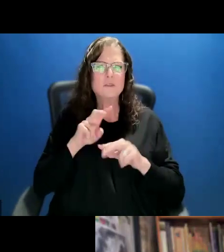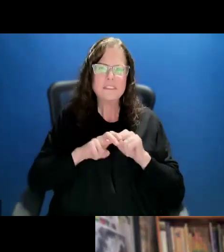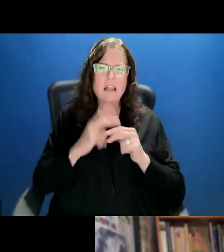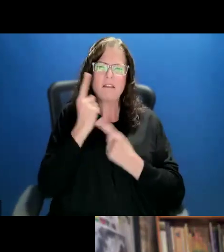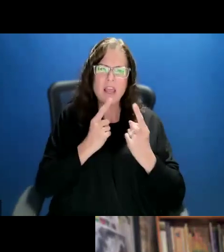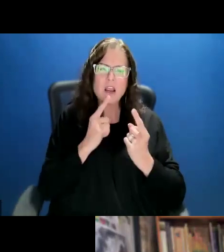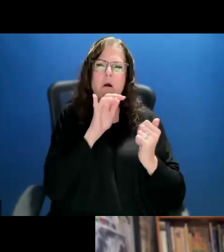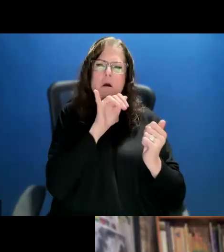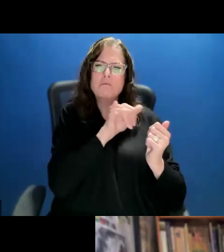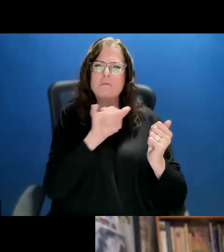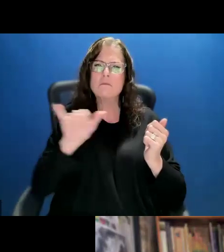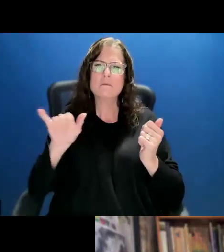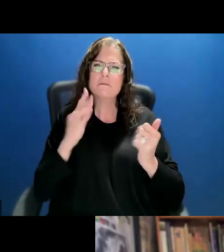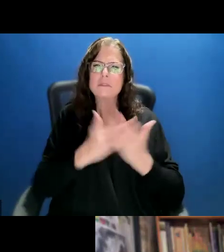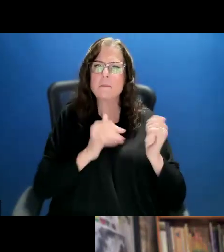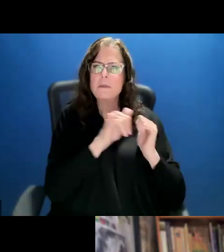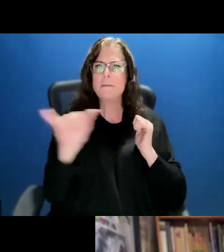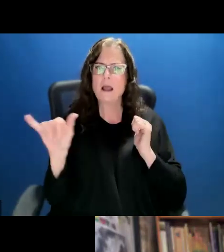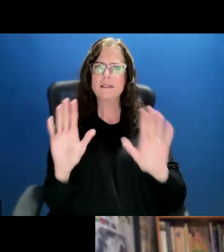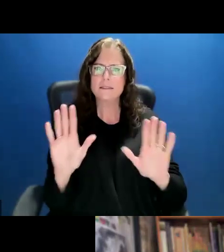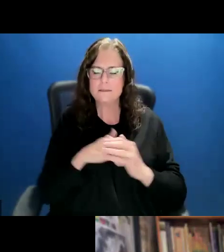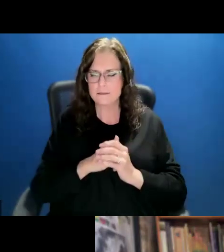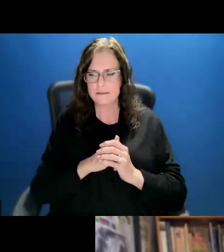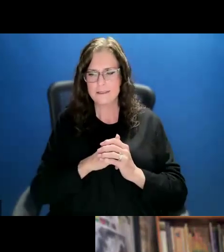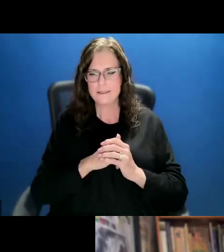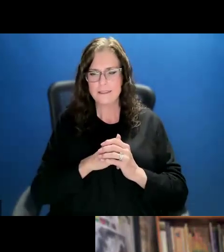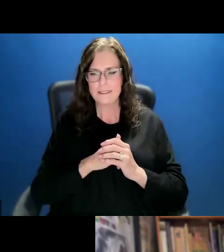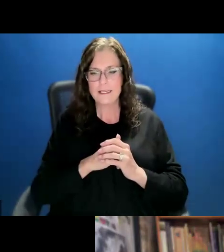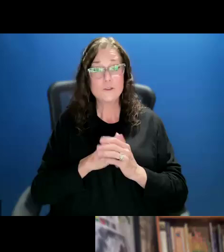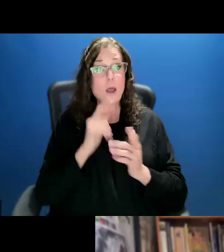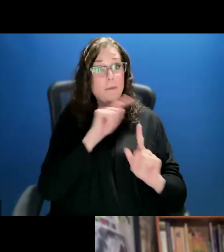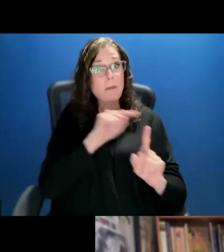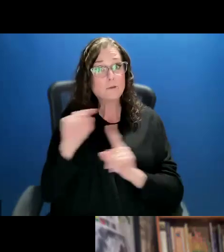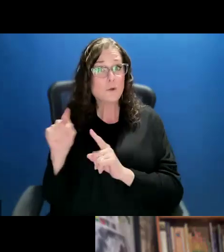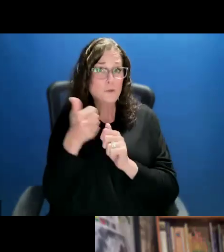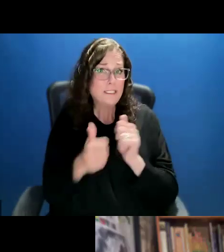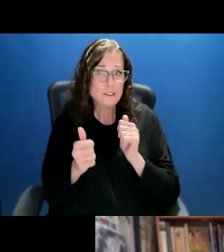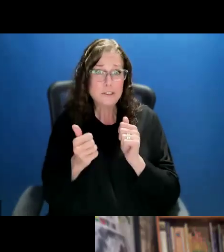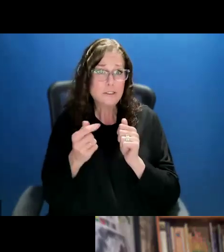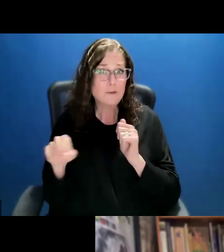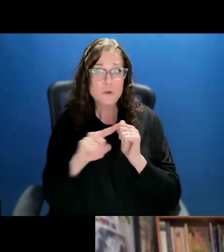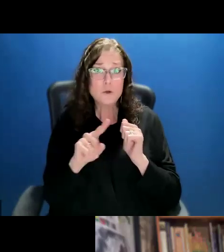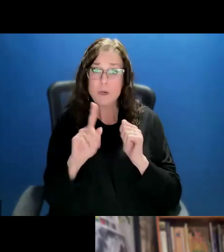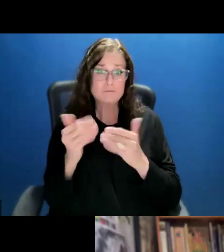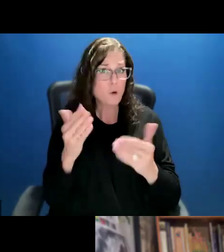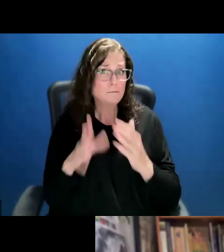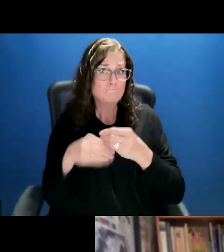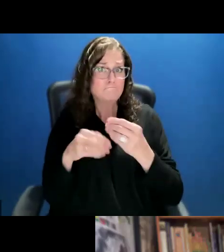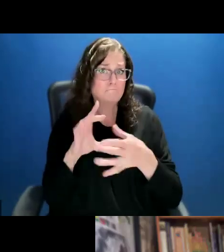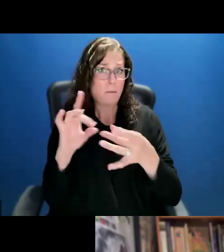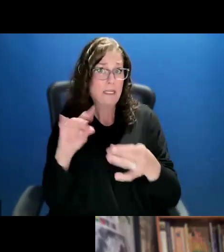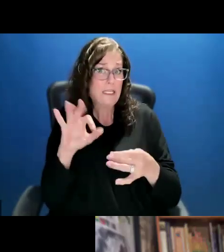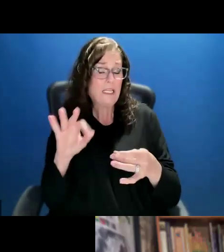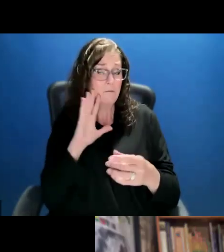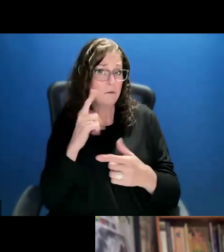are commonalities. So I will just sort of bounce around to each of you, but feel free to hop in if